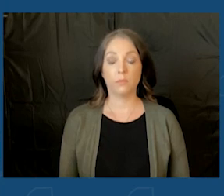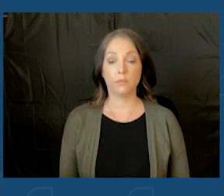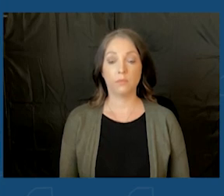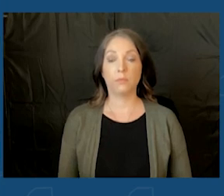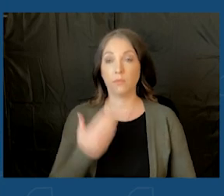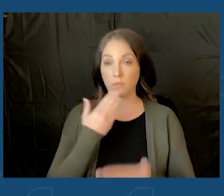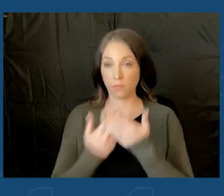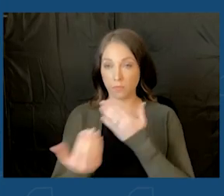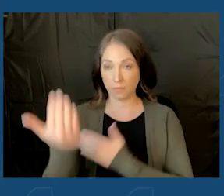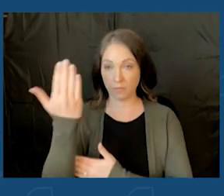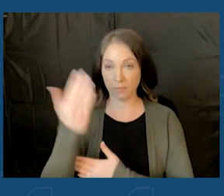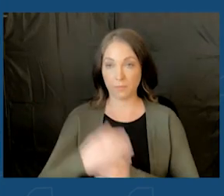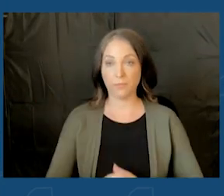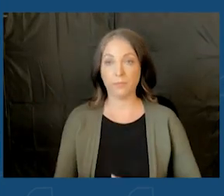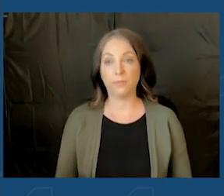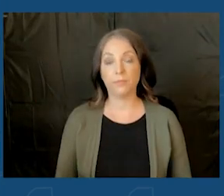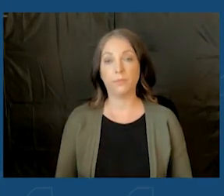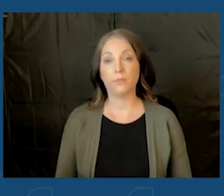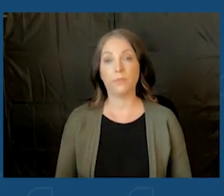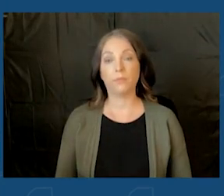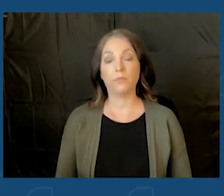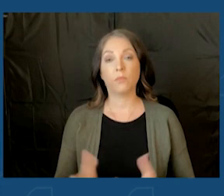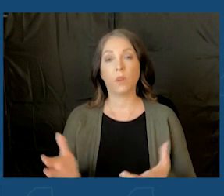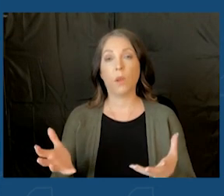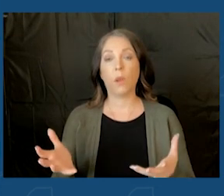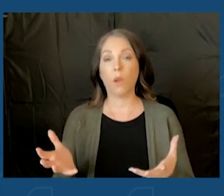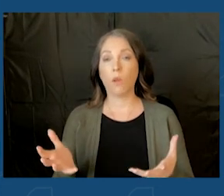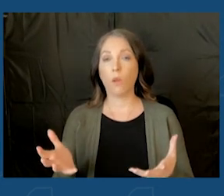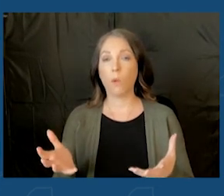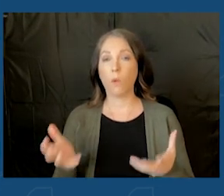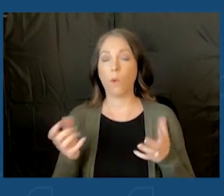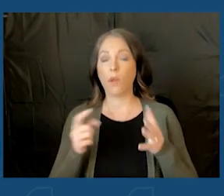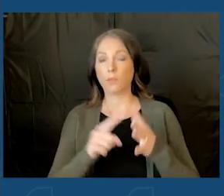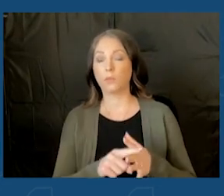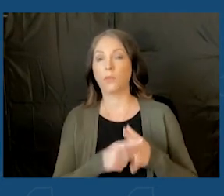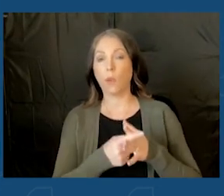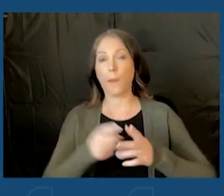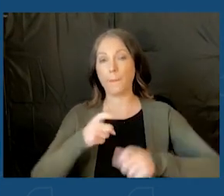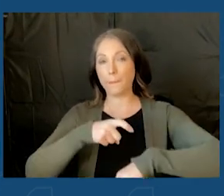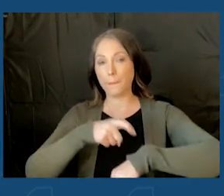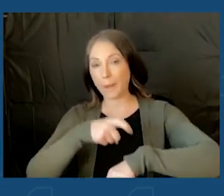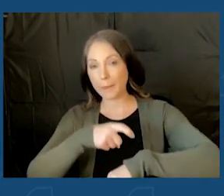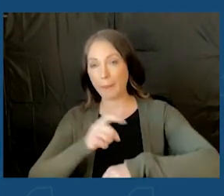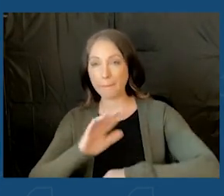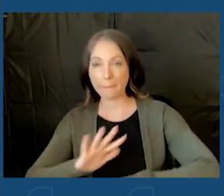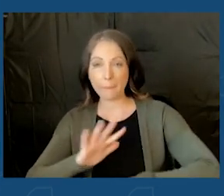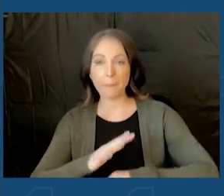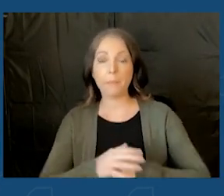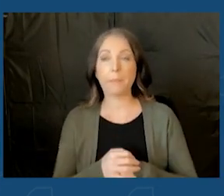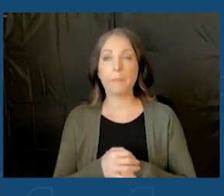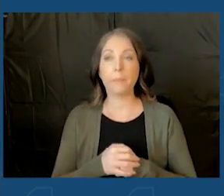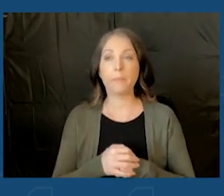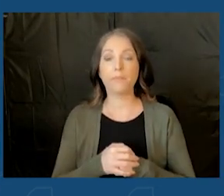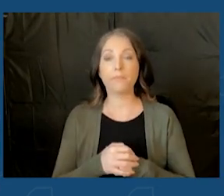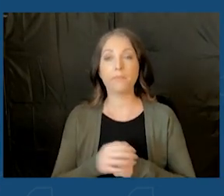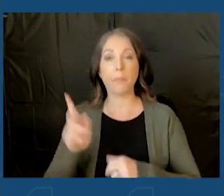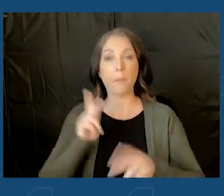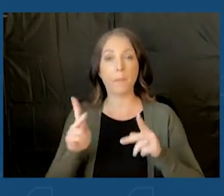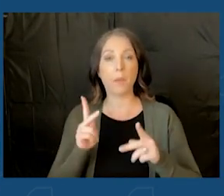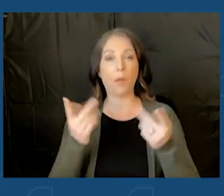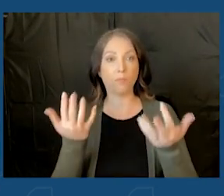Good morning. I wanted to make sure we start approximately on time because people have waited long